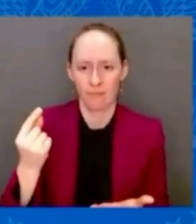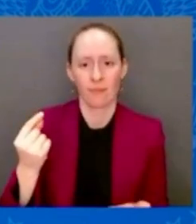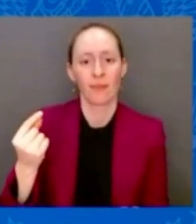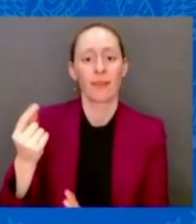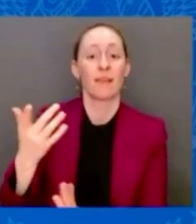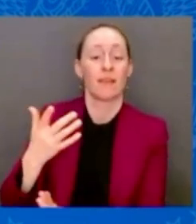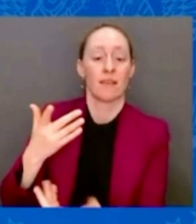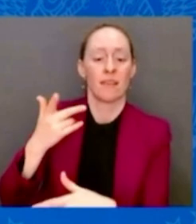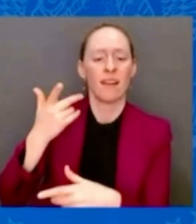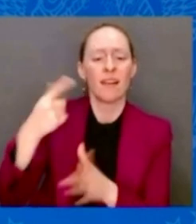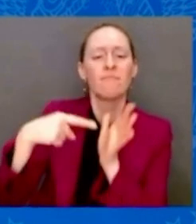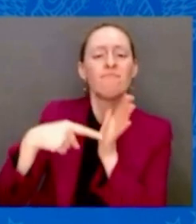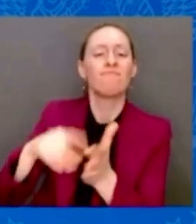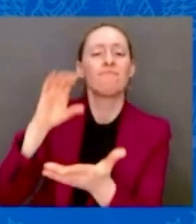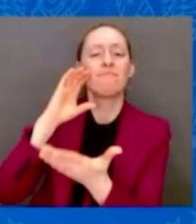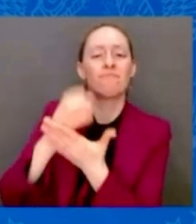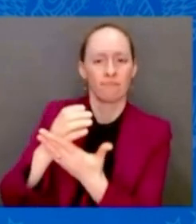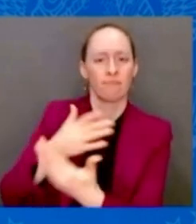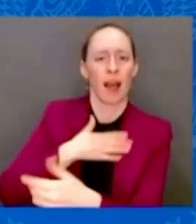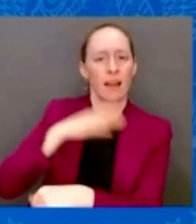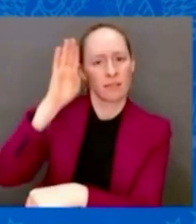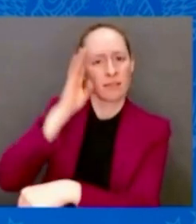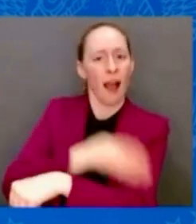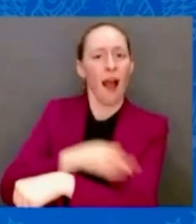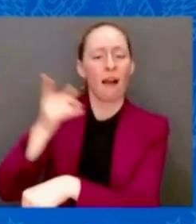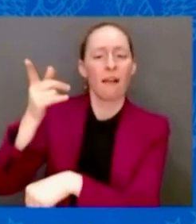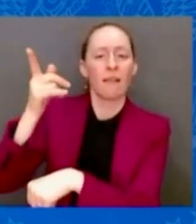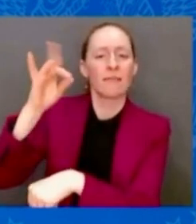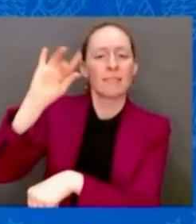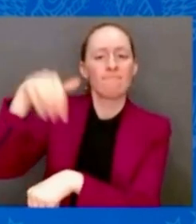you, he spent a year in Iraq.